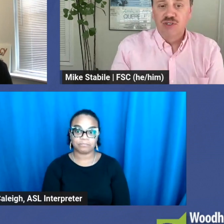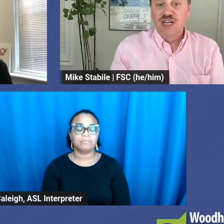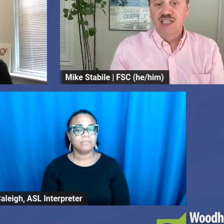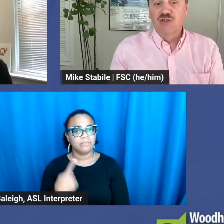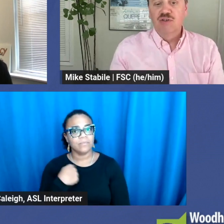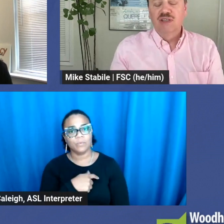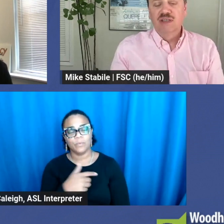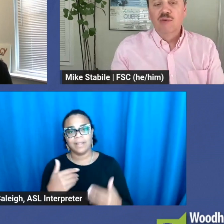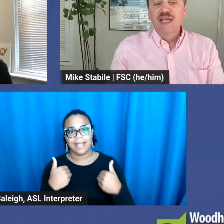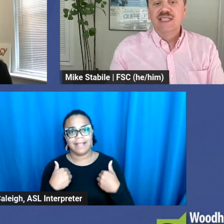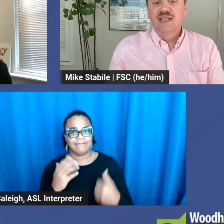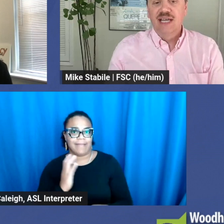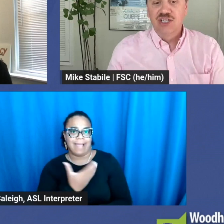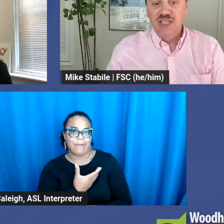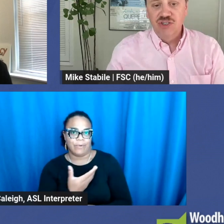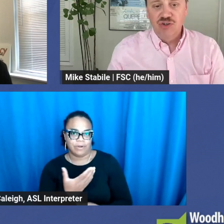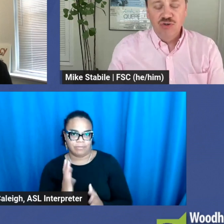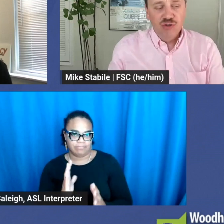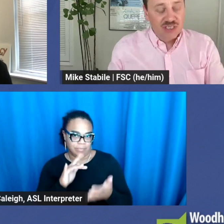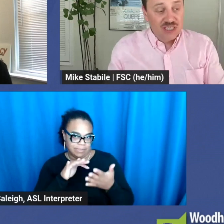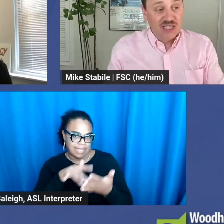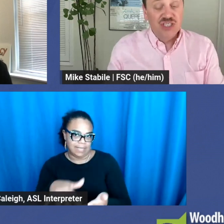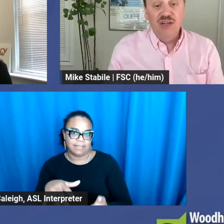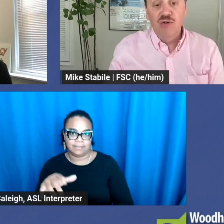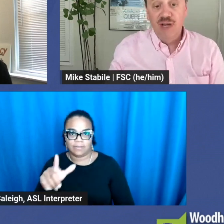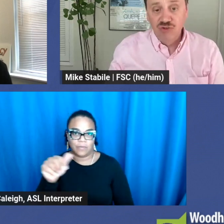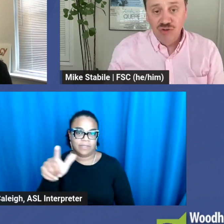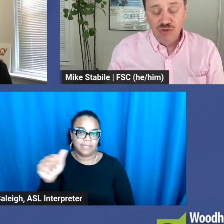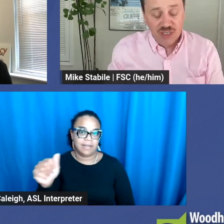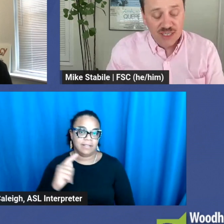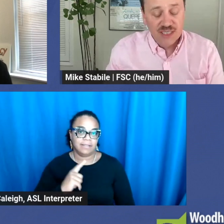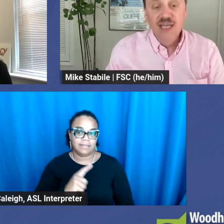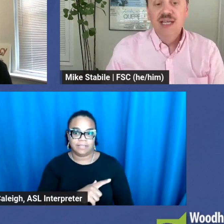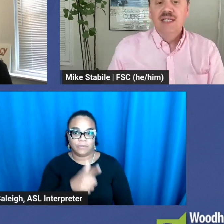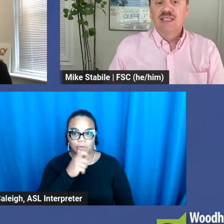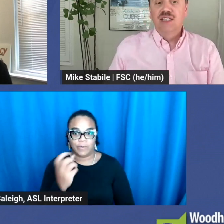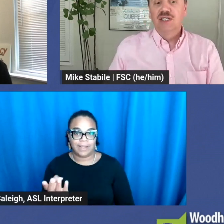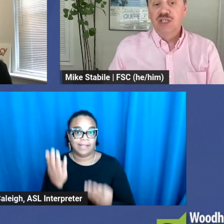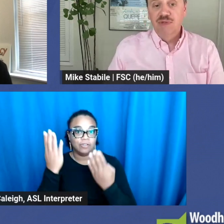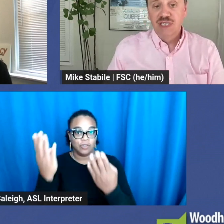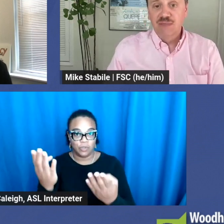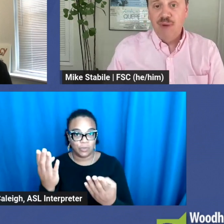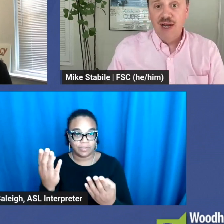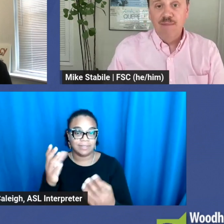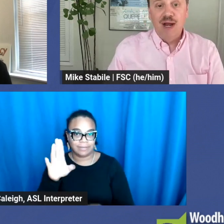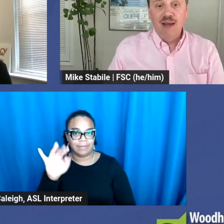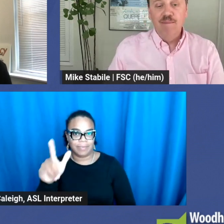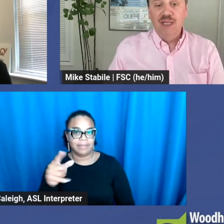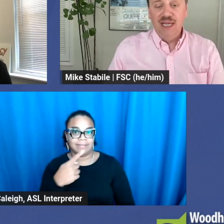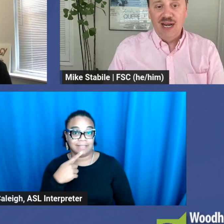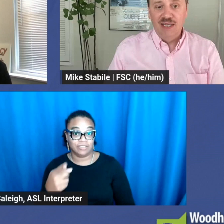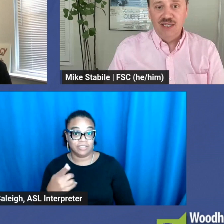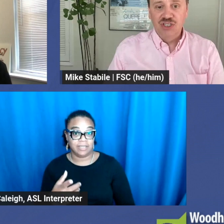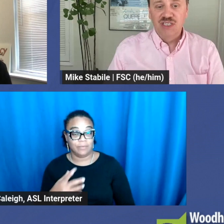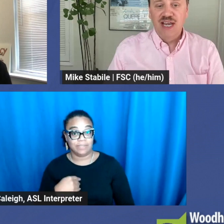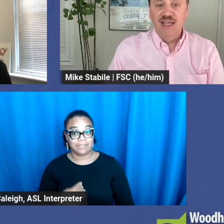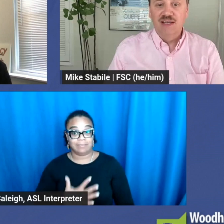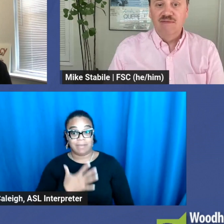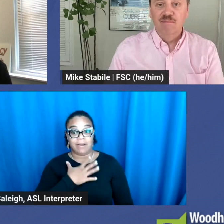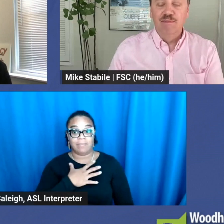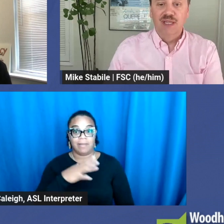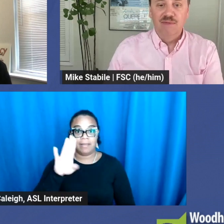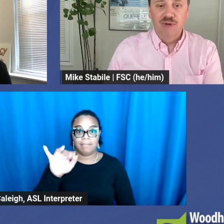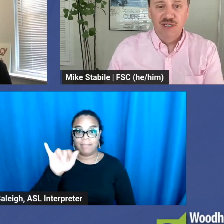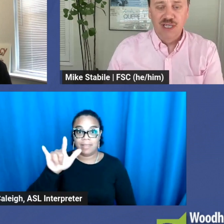in terms of studies. So the Louisiana legislator who introduced this said that she was inspired by Billie Eilish saying